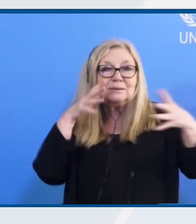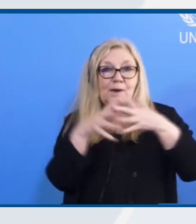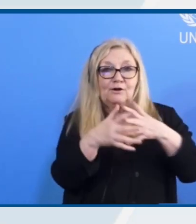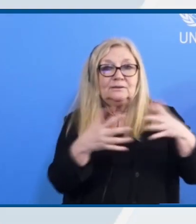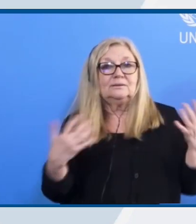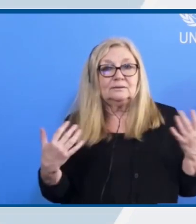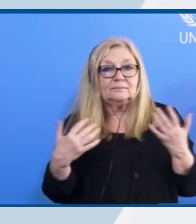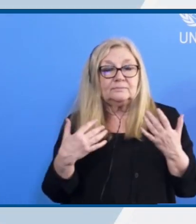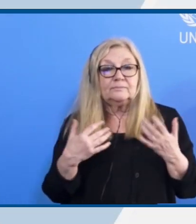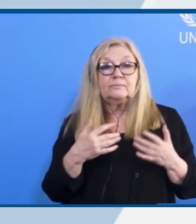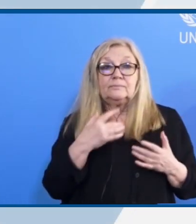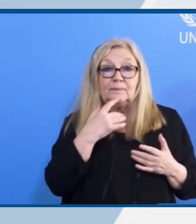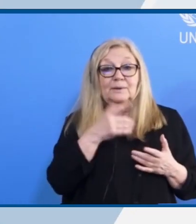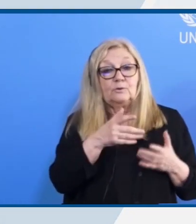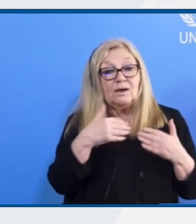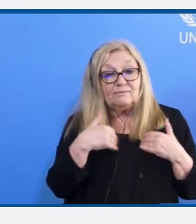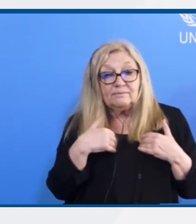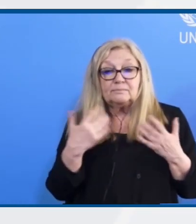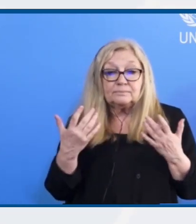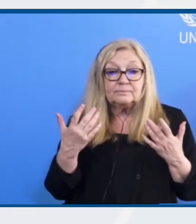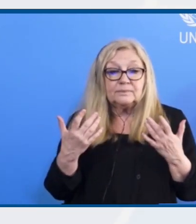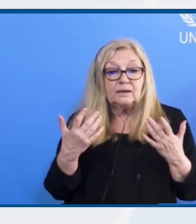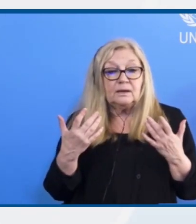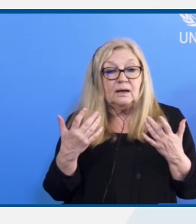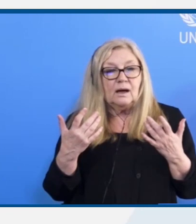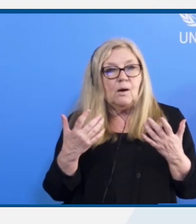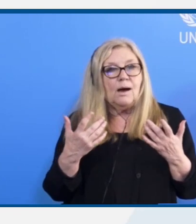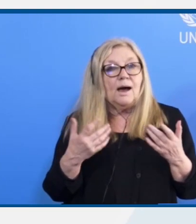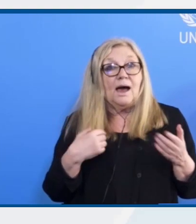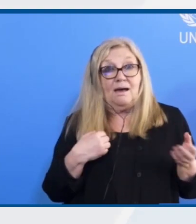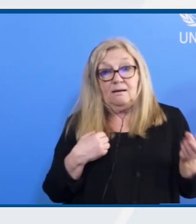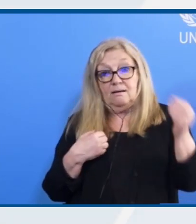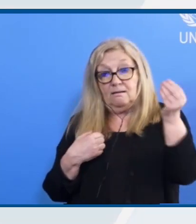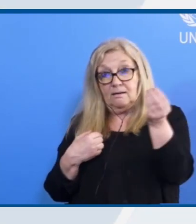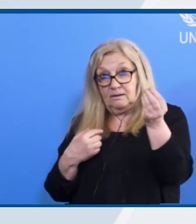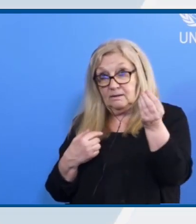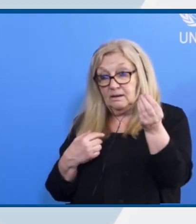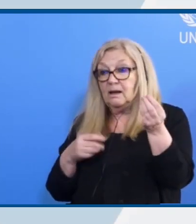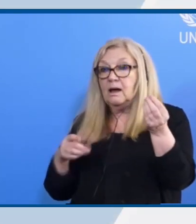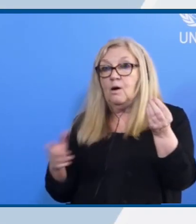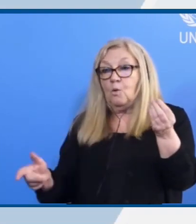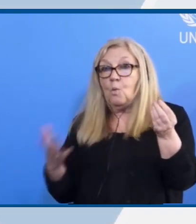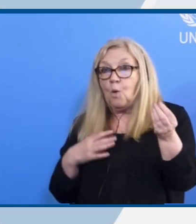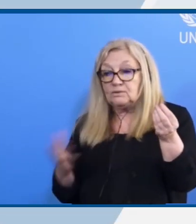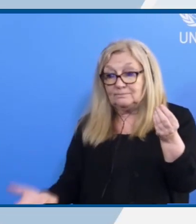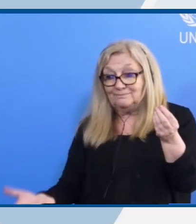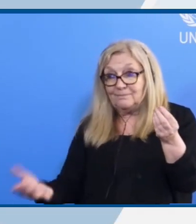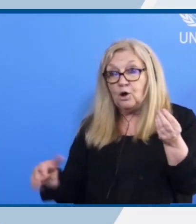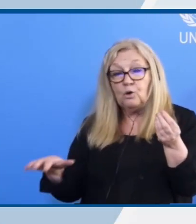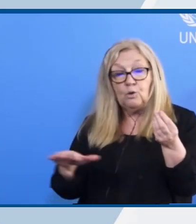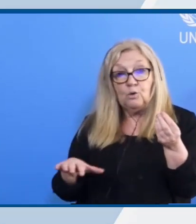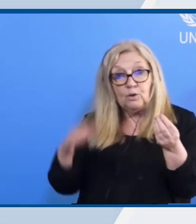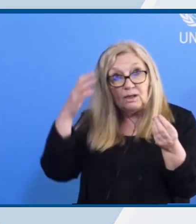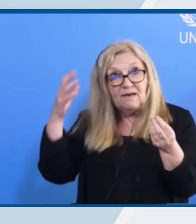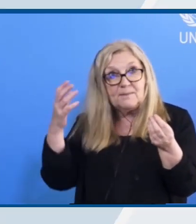add to it a performance component, something that tries to incentivize local governments to take the right type of actions, like, for